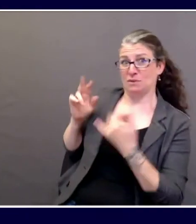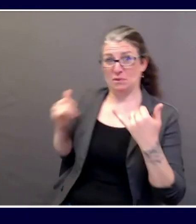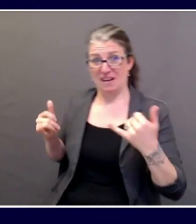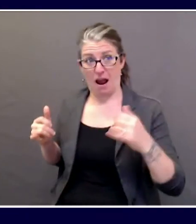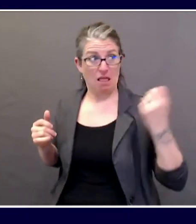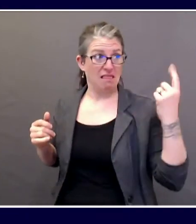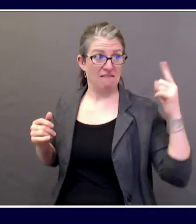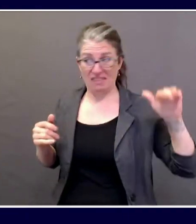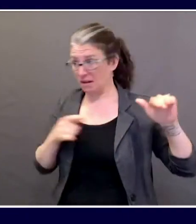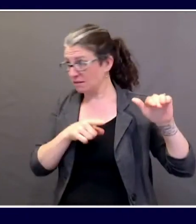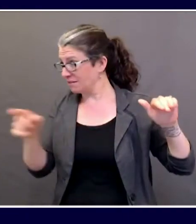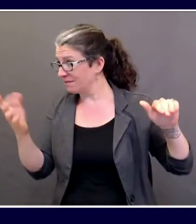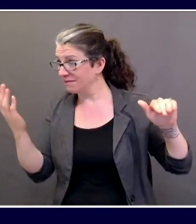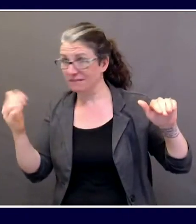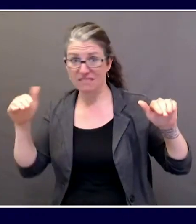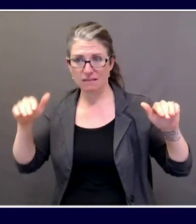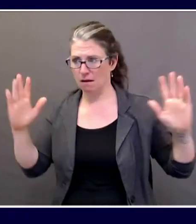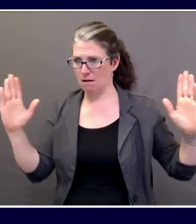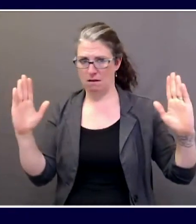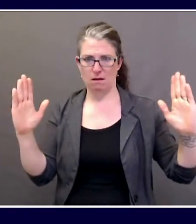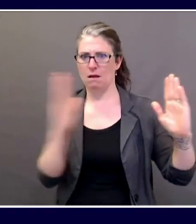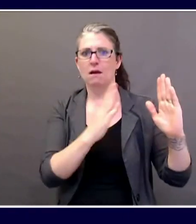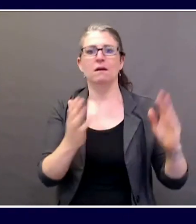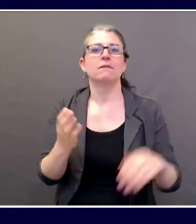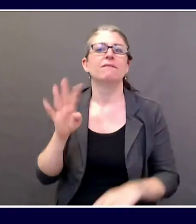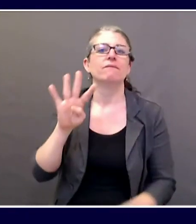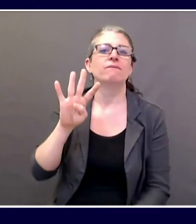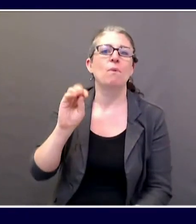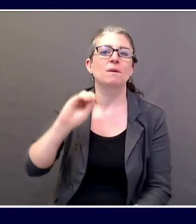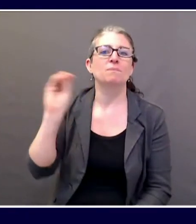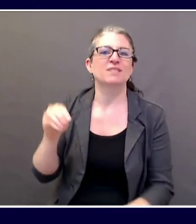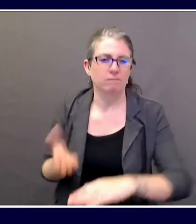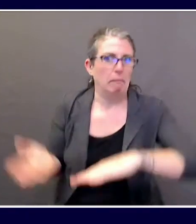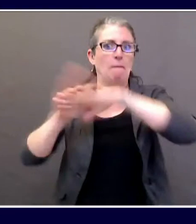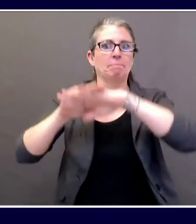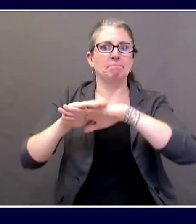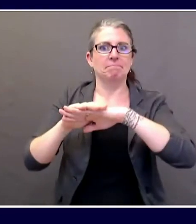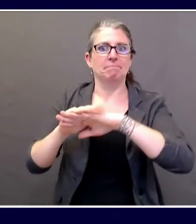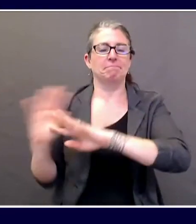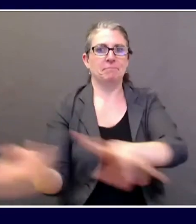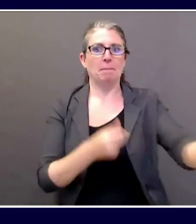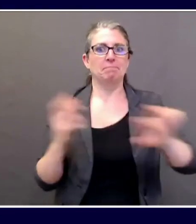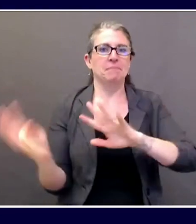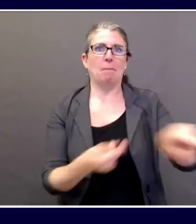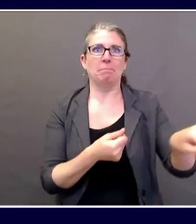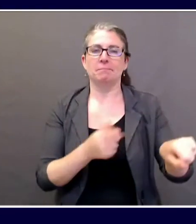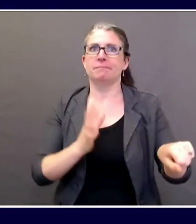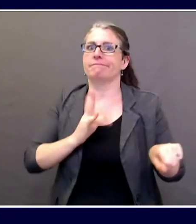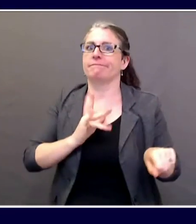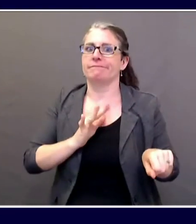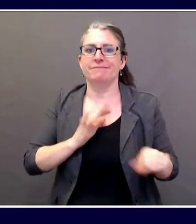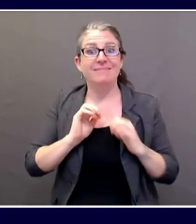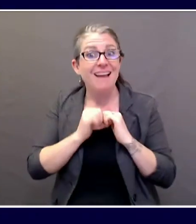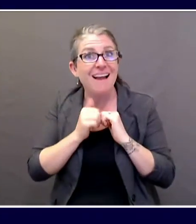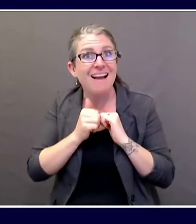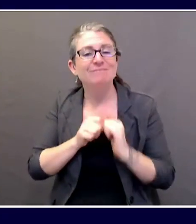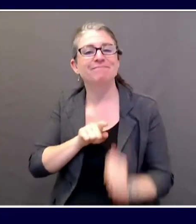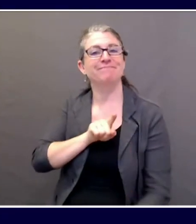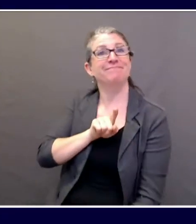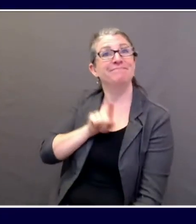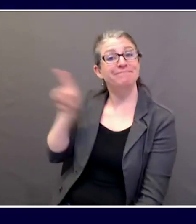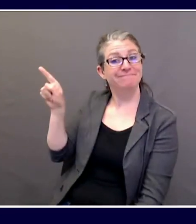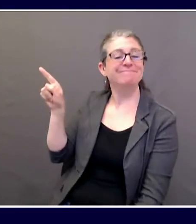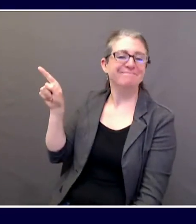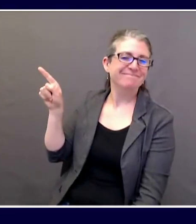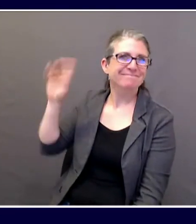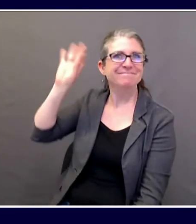period. Now, some of that is because we're getting more vaccine, but some of it is that we